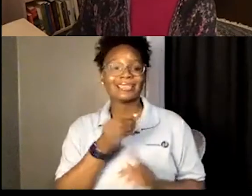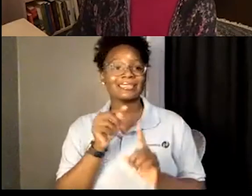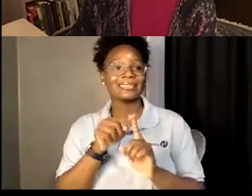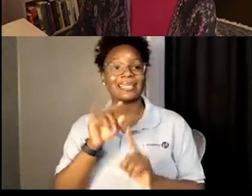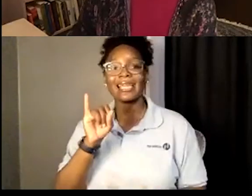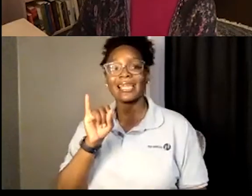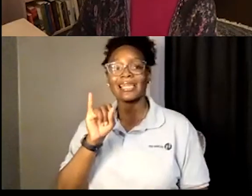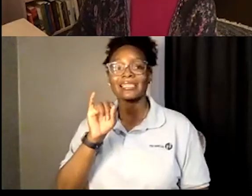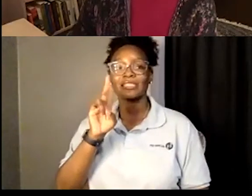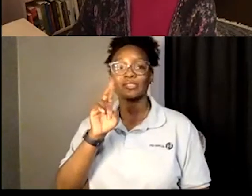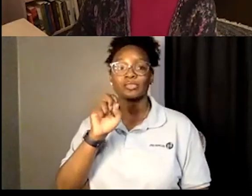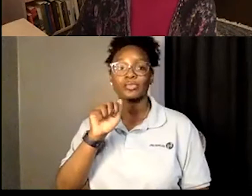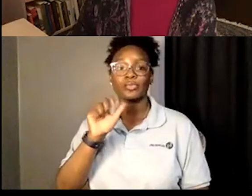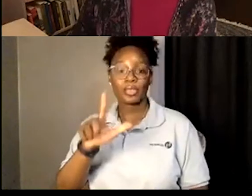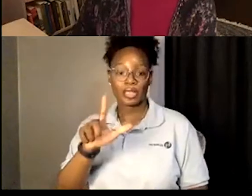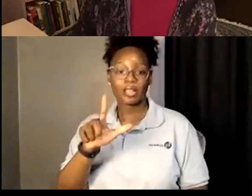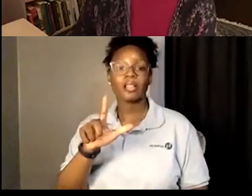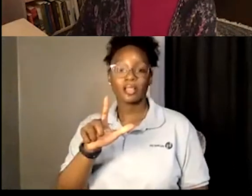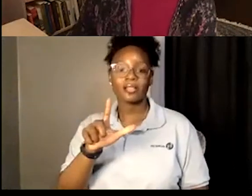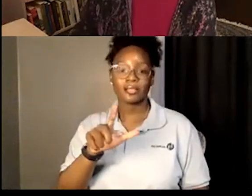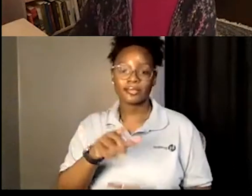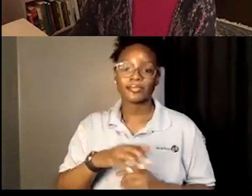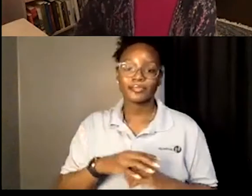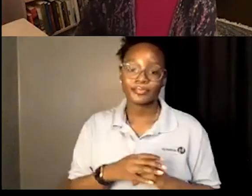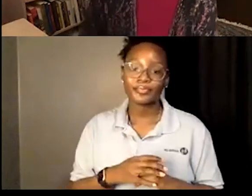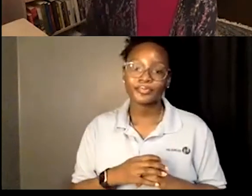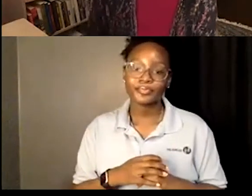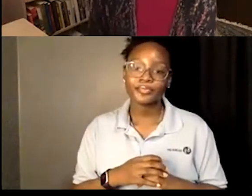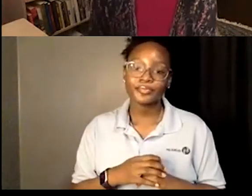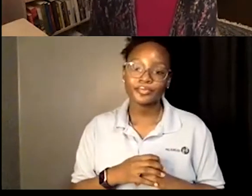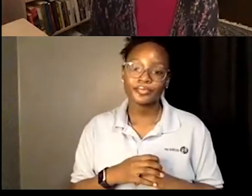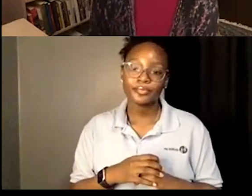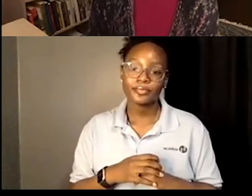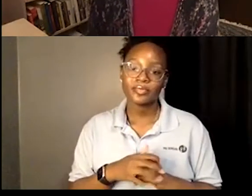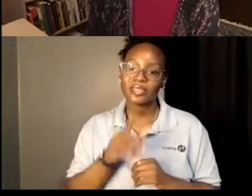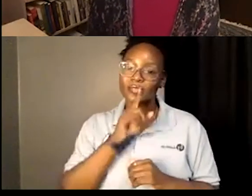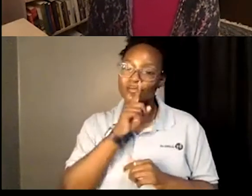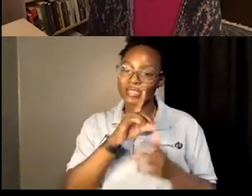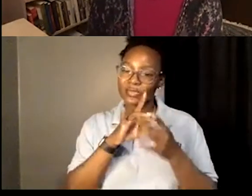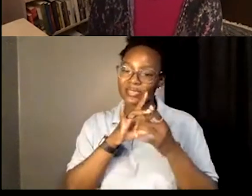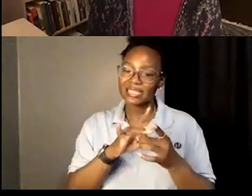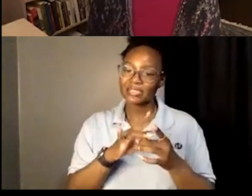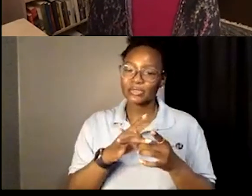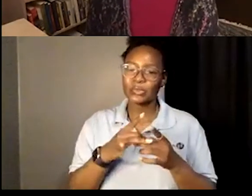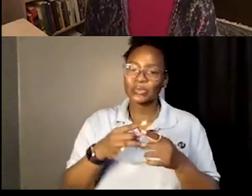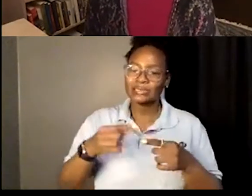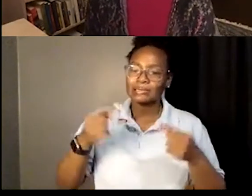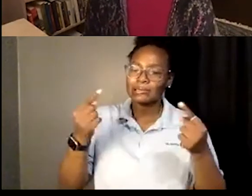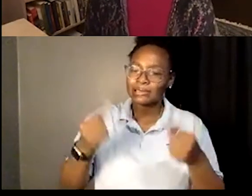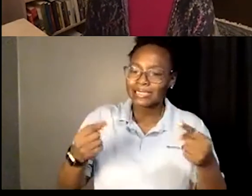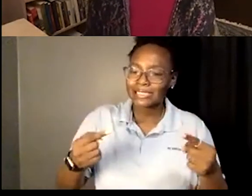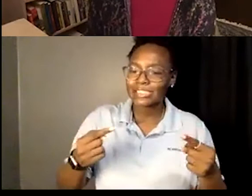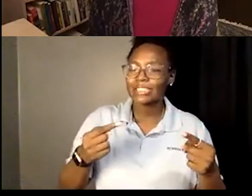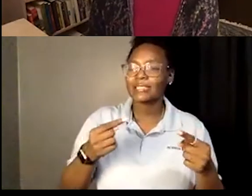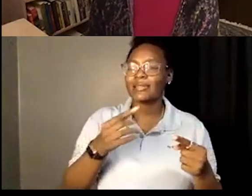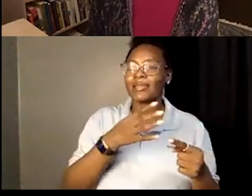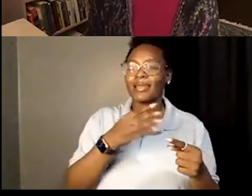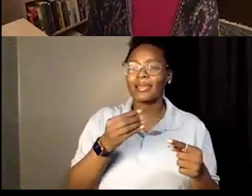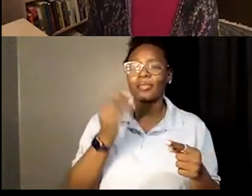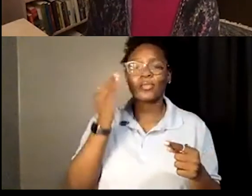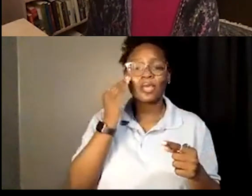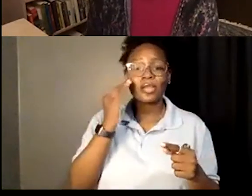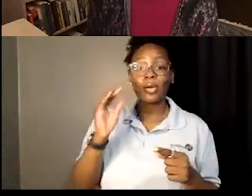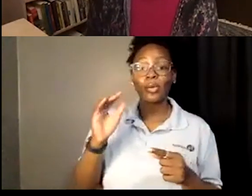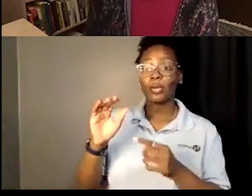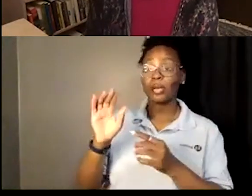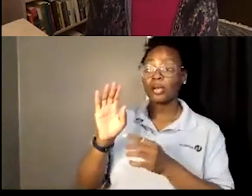tension and trepidation. You know, we all know other interfaith organizations that have been torn apart by